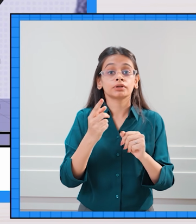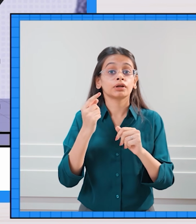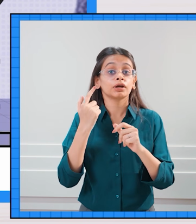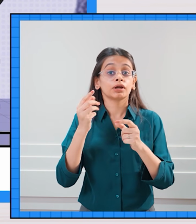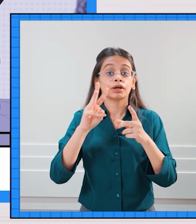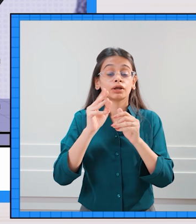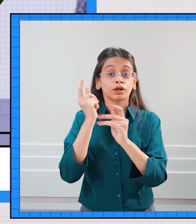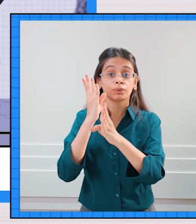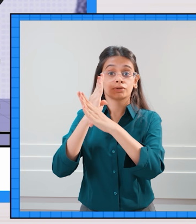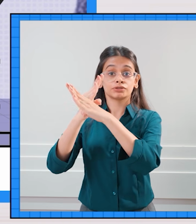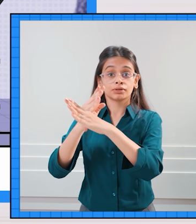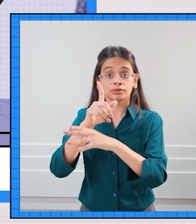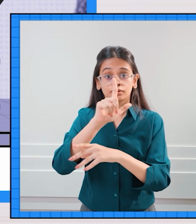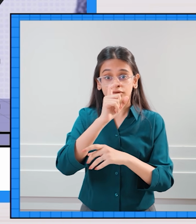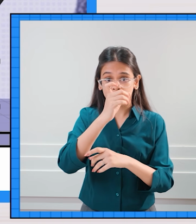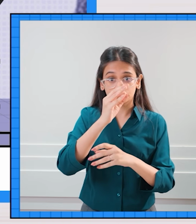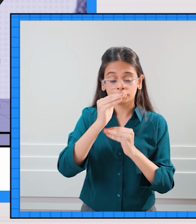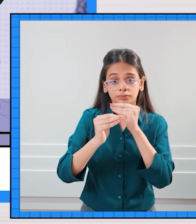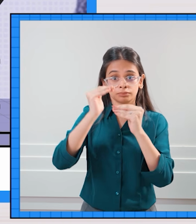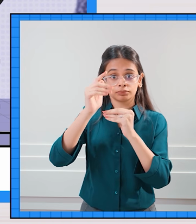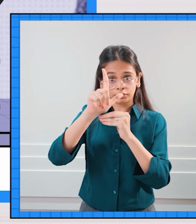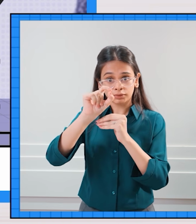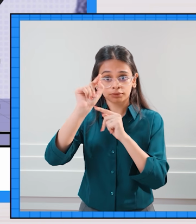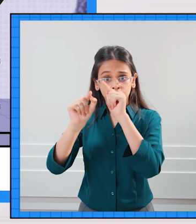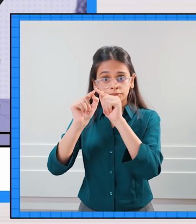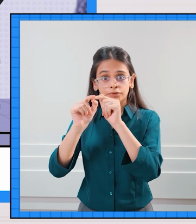to 80% from 70% and your